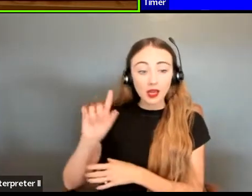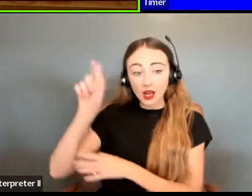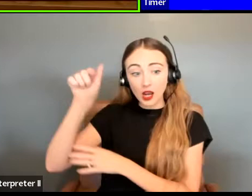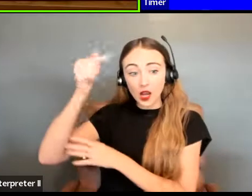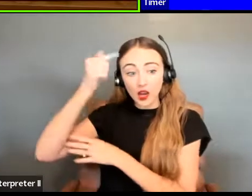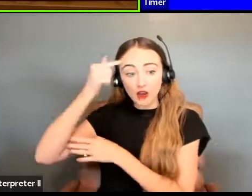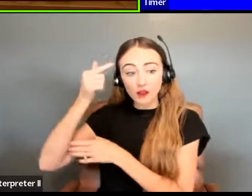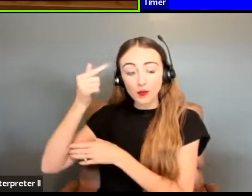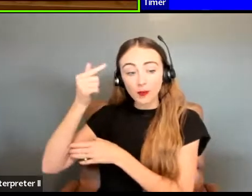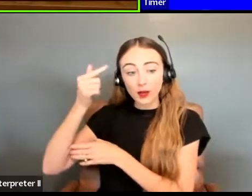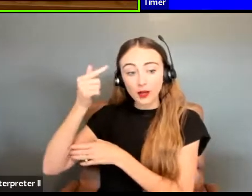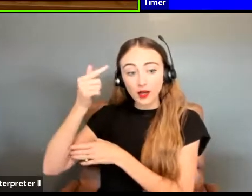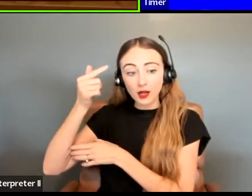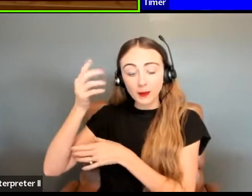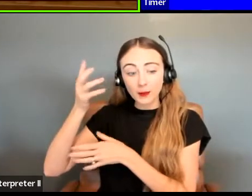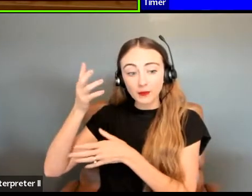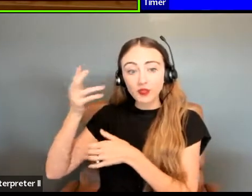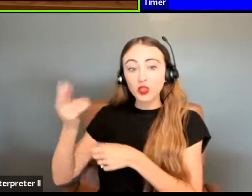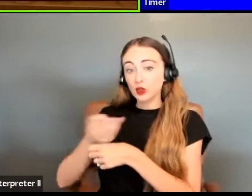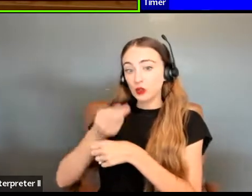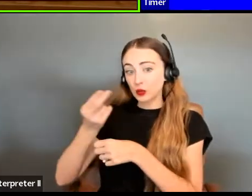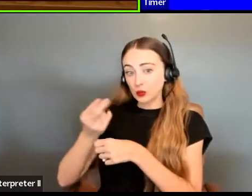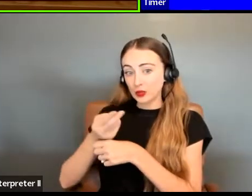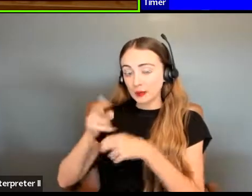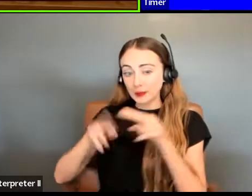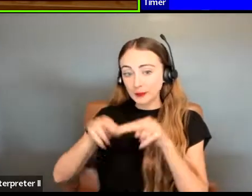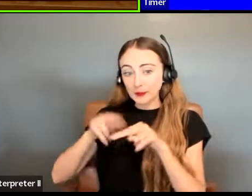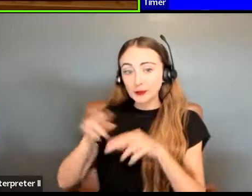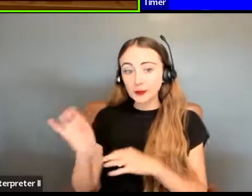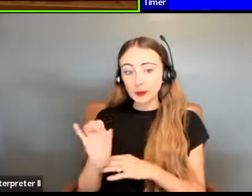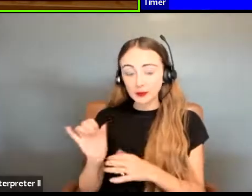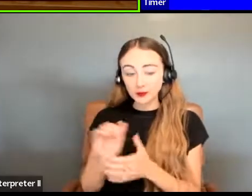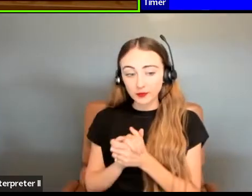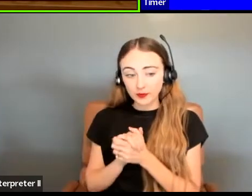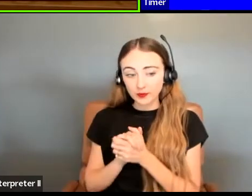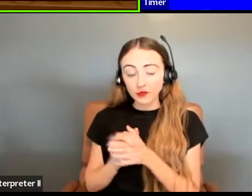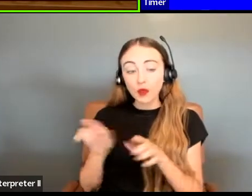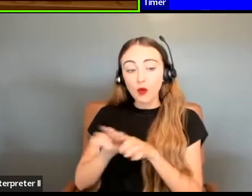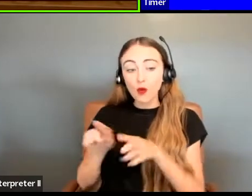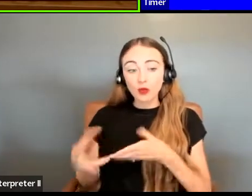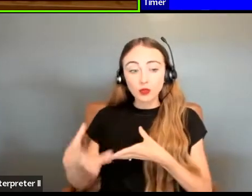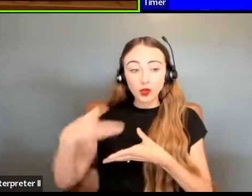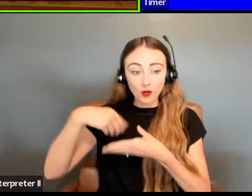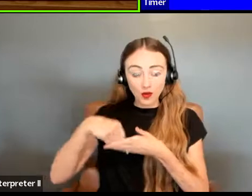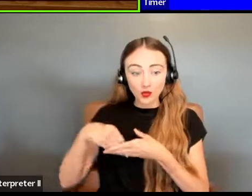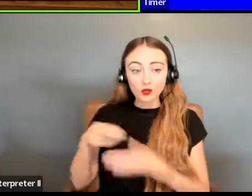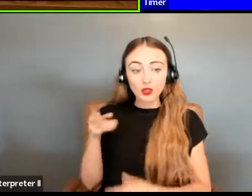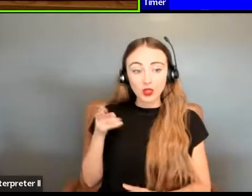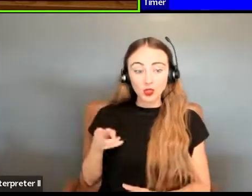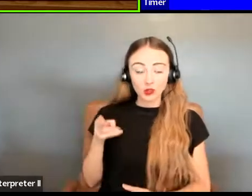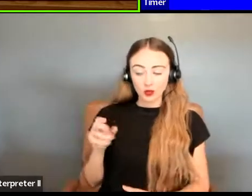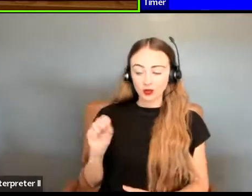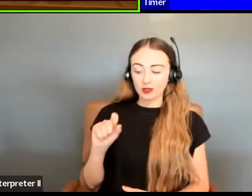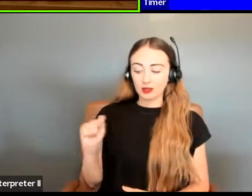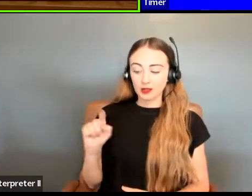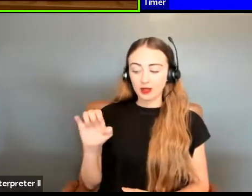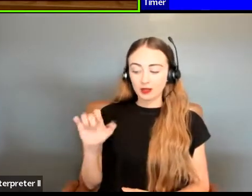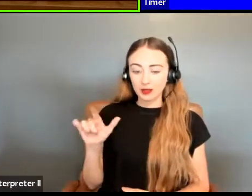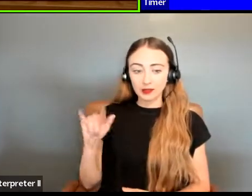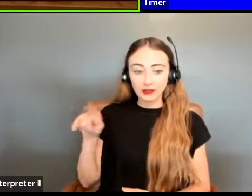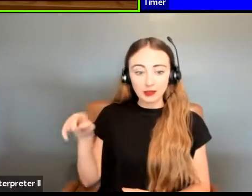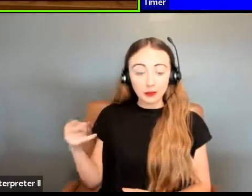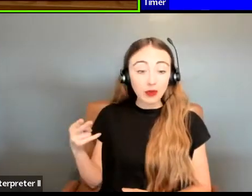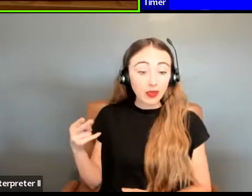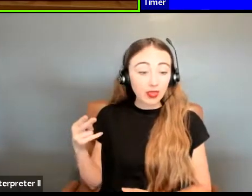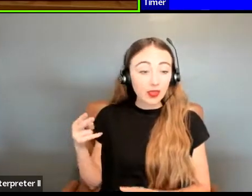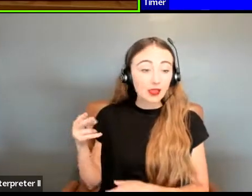institutional uses. It also encompasses the historic St. Elizabeth's Hospital site consisting of